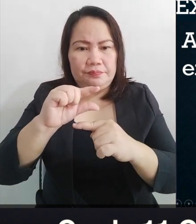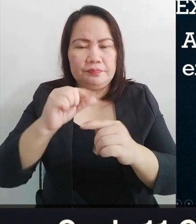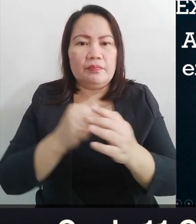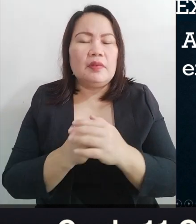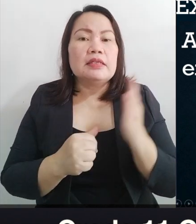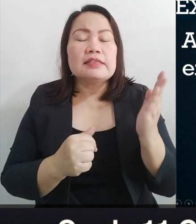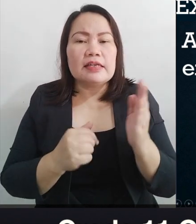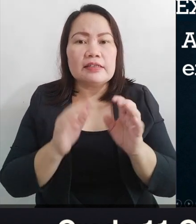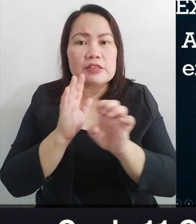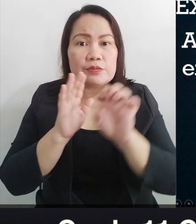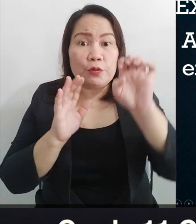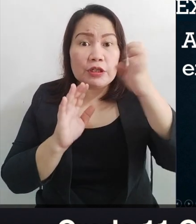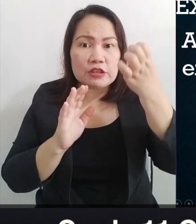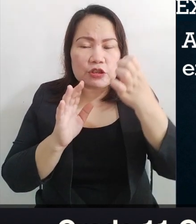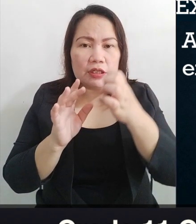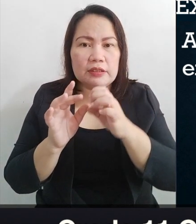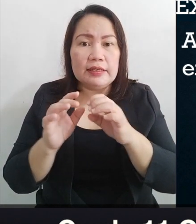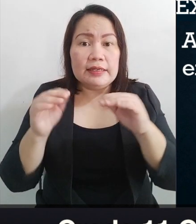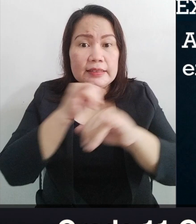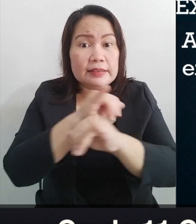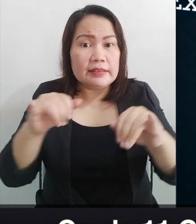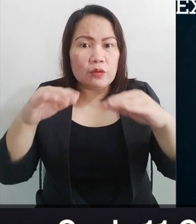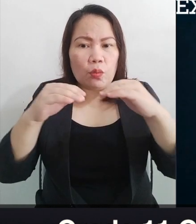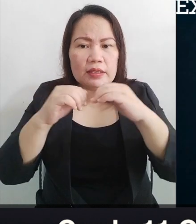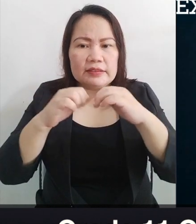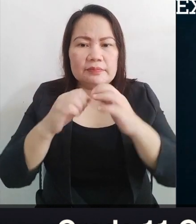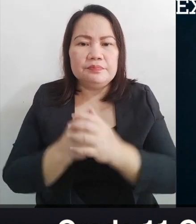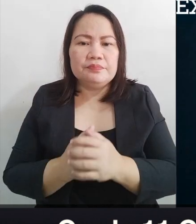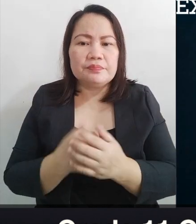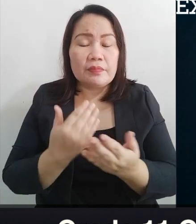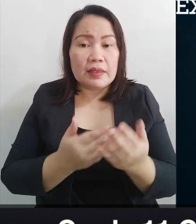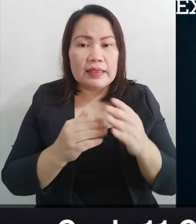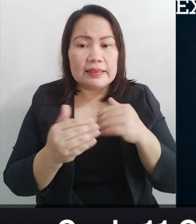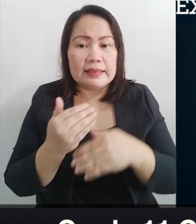of exponential inequality. Next.